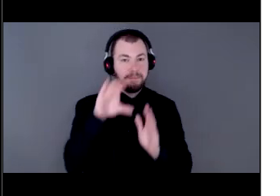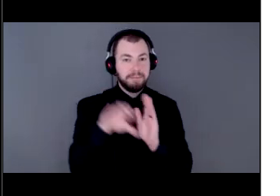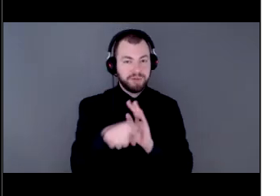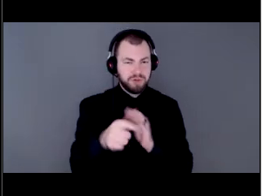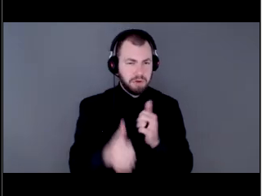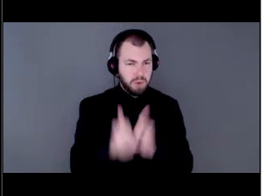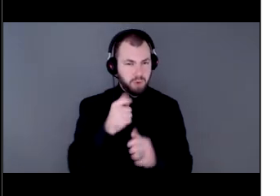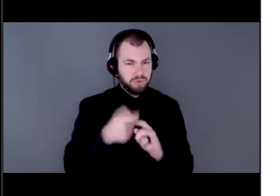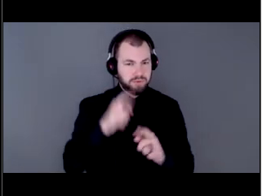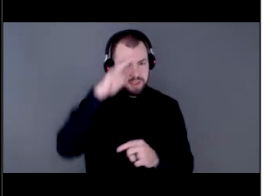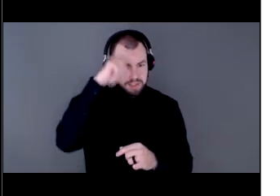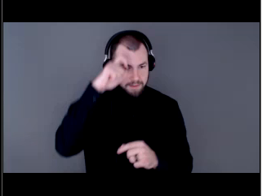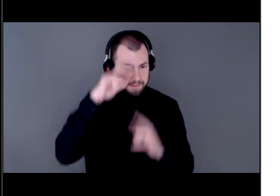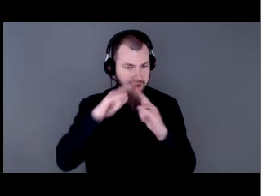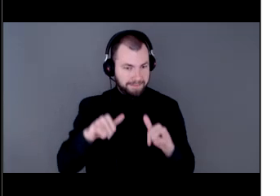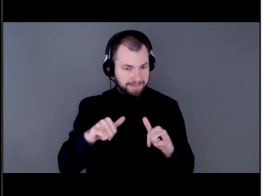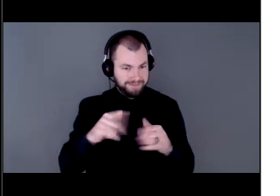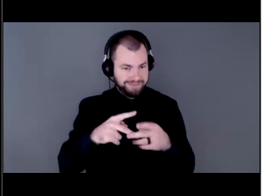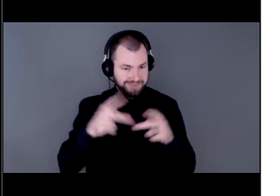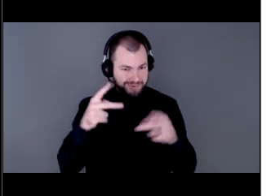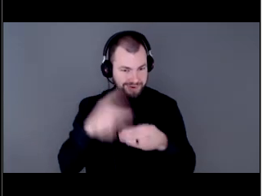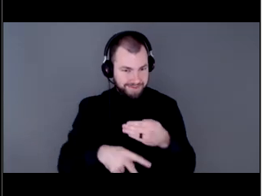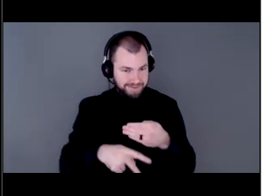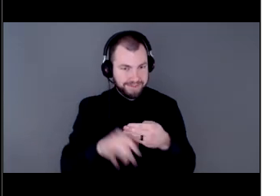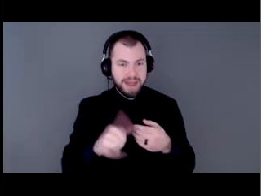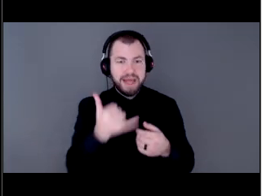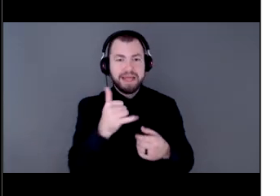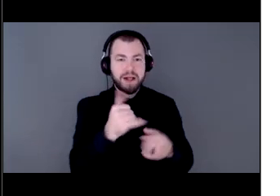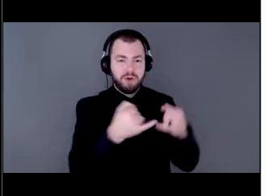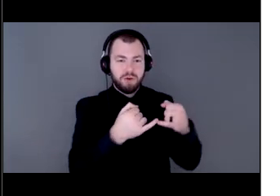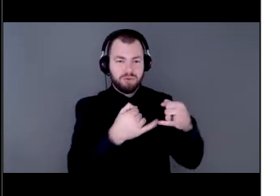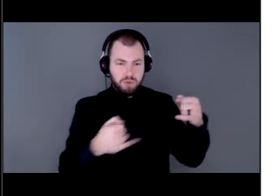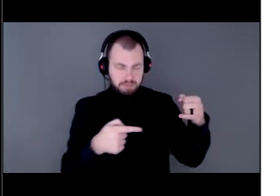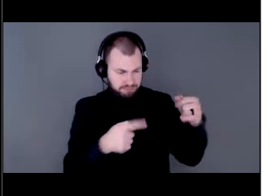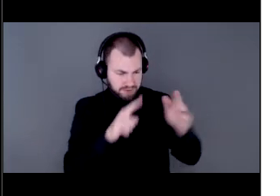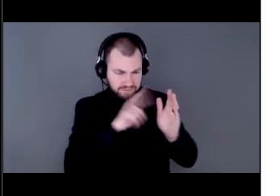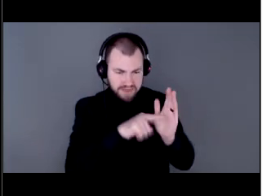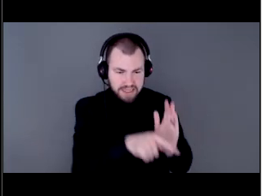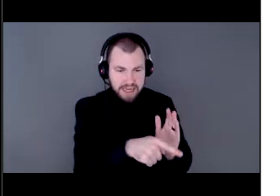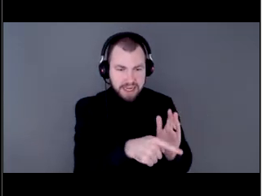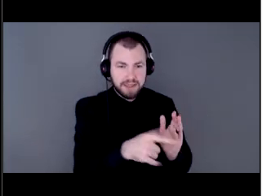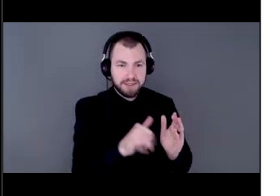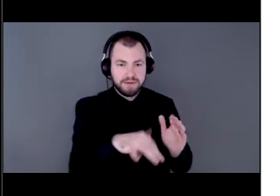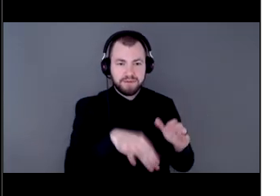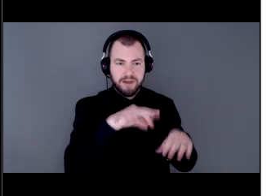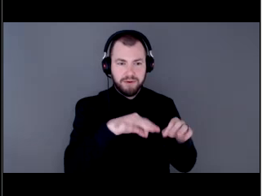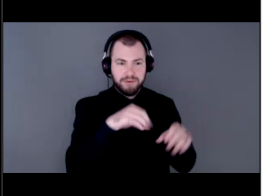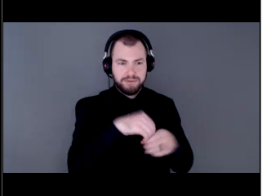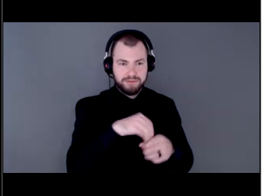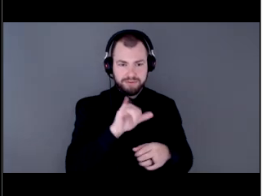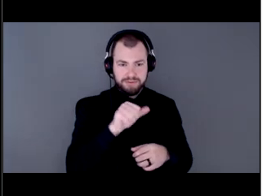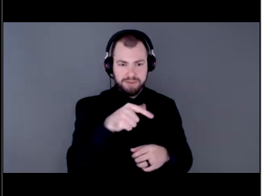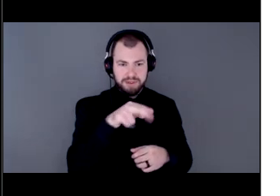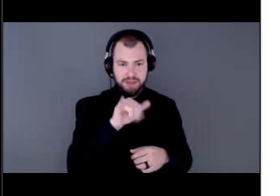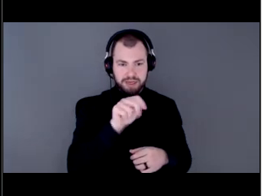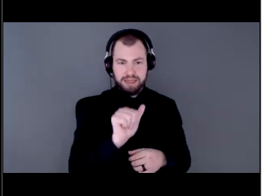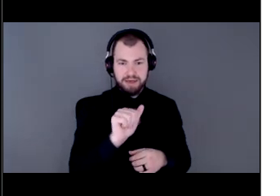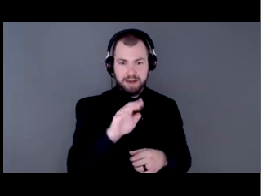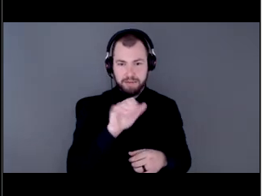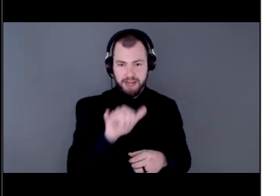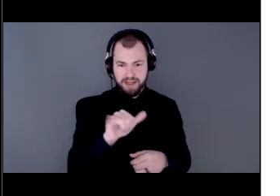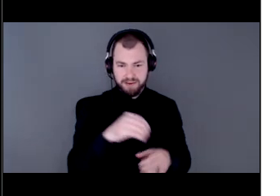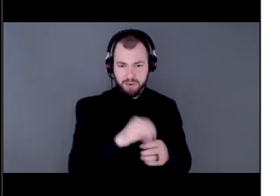camp program where they were investigating the yellow rope marine debris that were being found in Yaquina Bay in Oregon, and then working